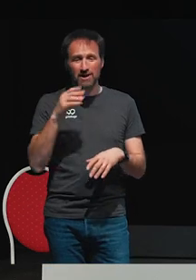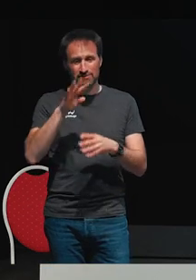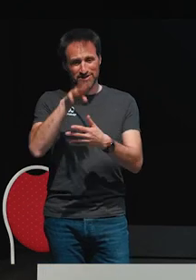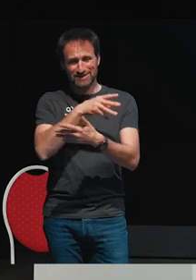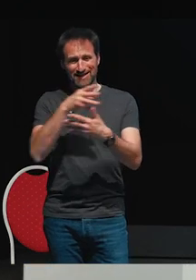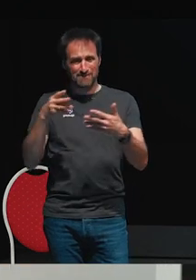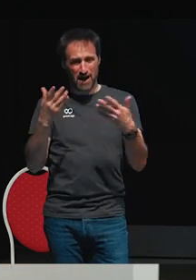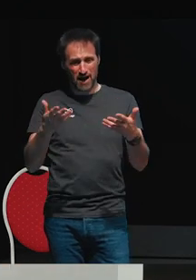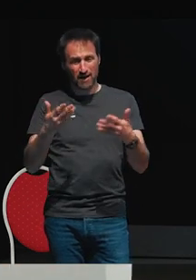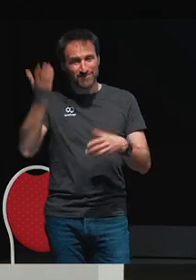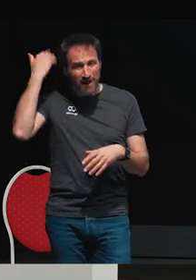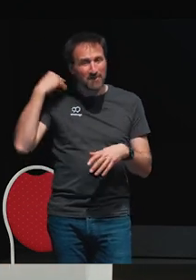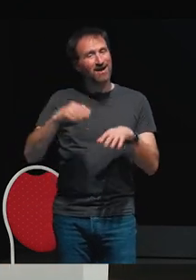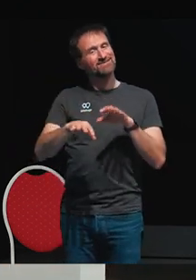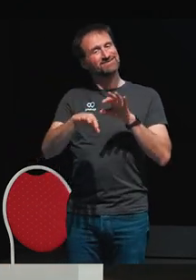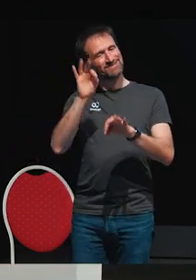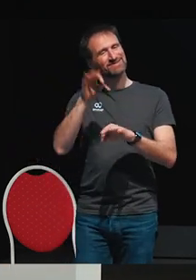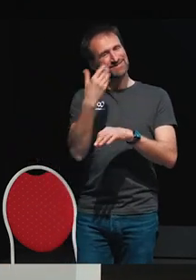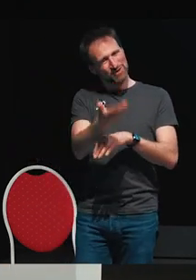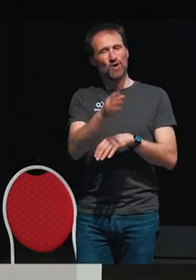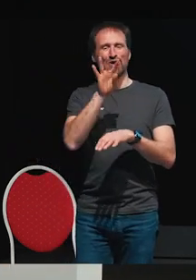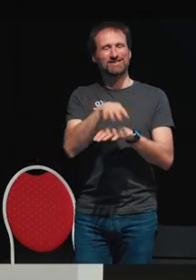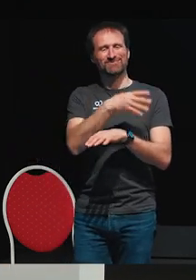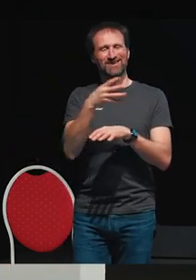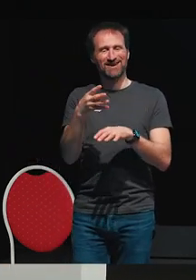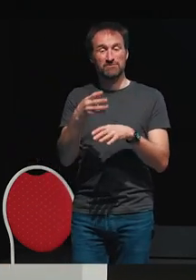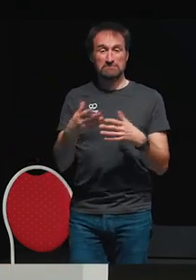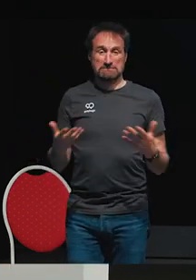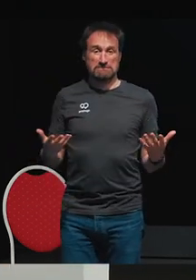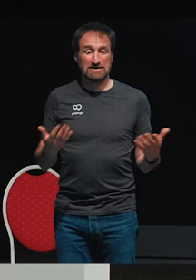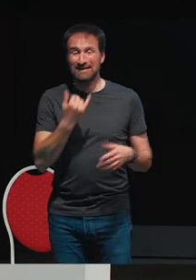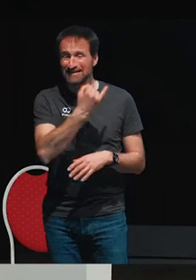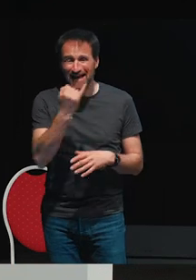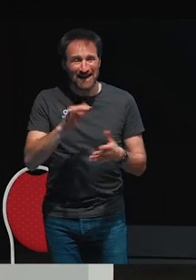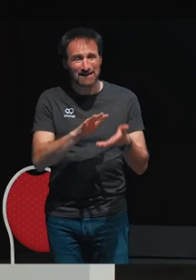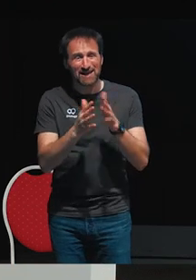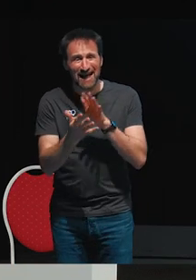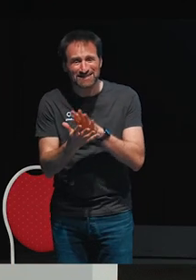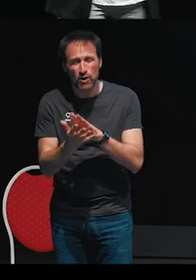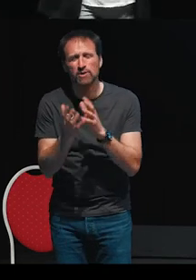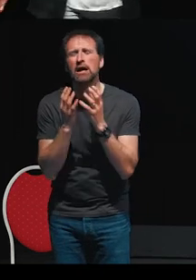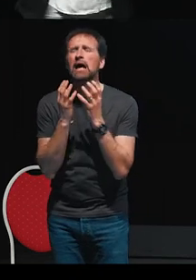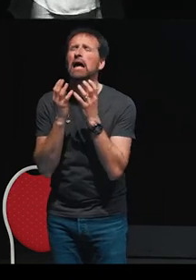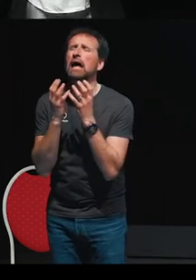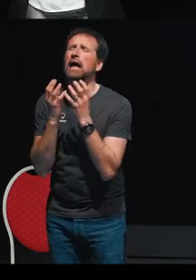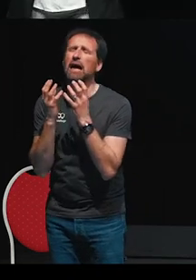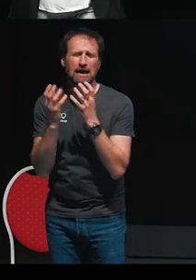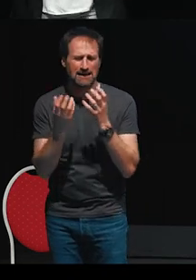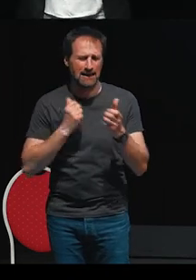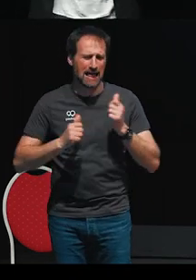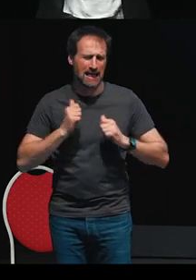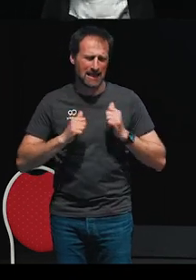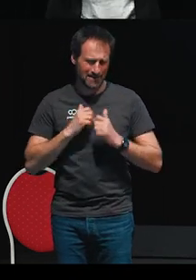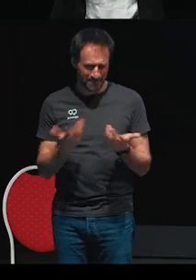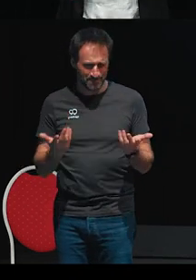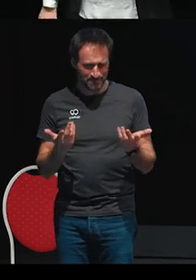he once selected. Every migration is a pain in the ass. If he wants to,